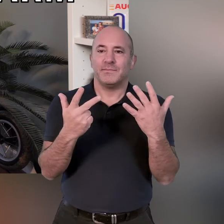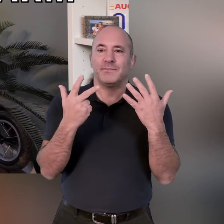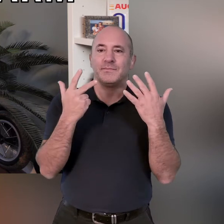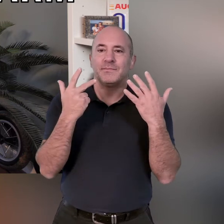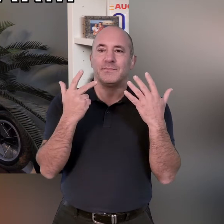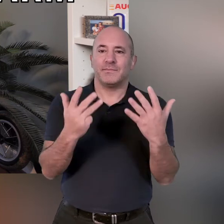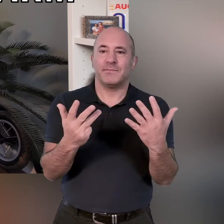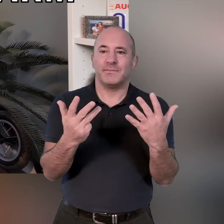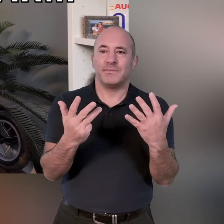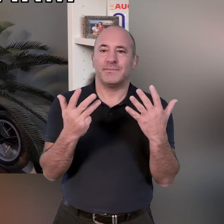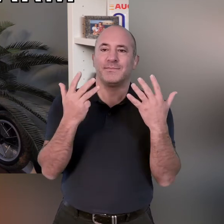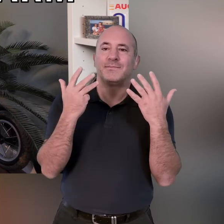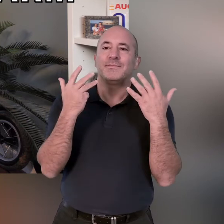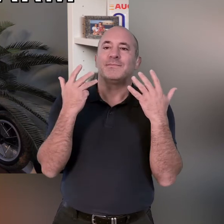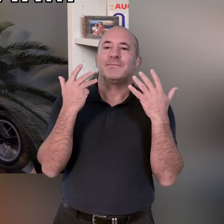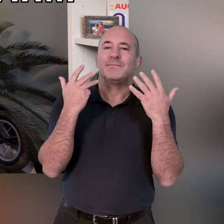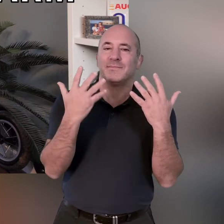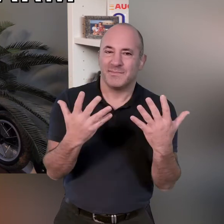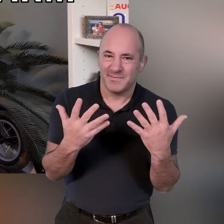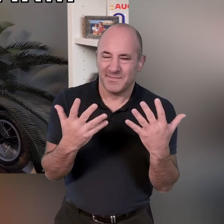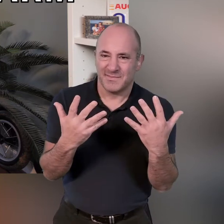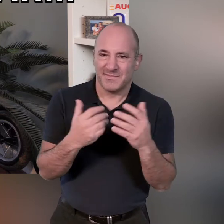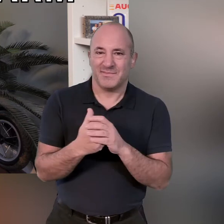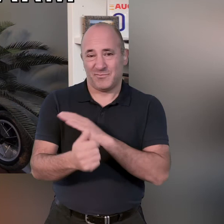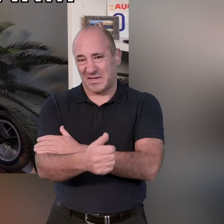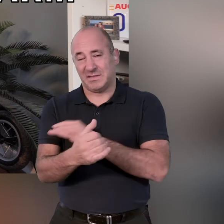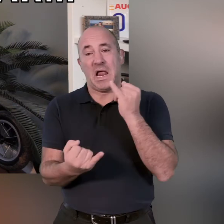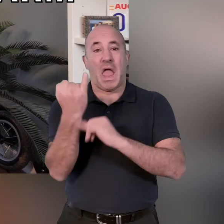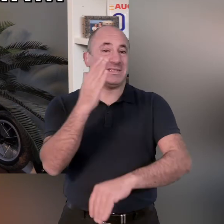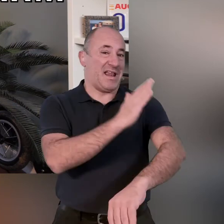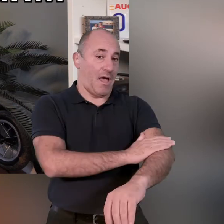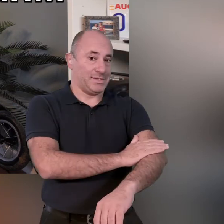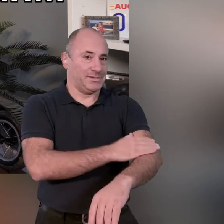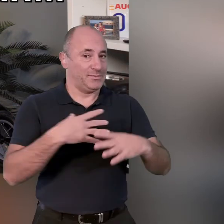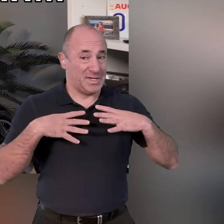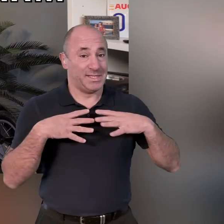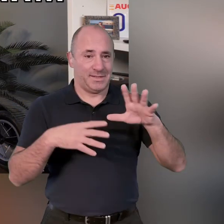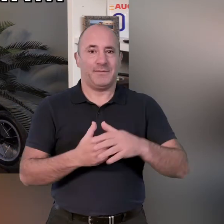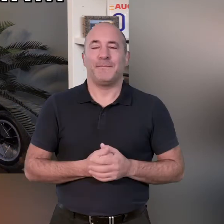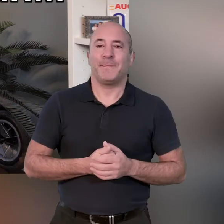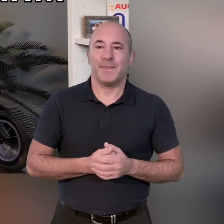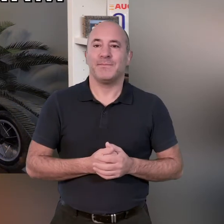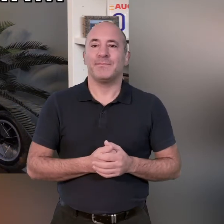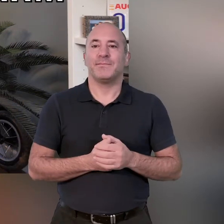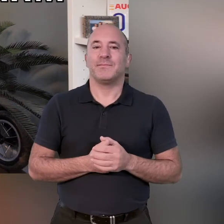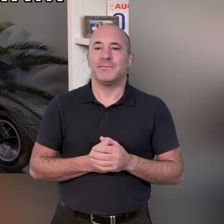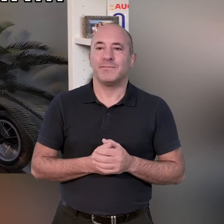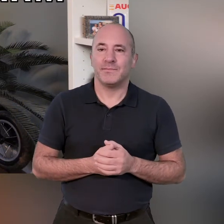8, 9, 10. Last one on this arm now. Ready, off we